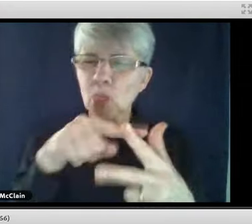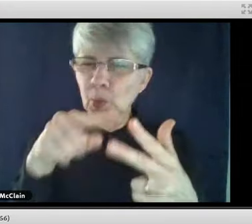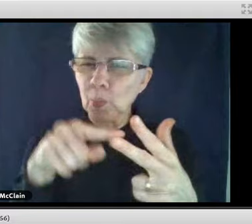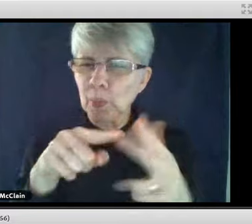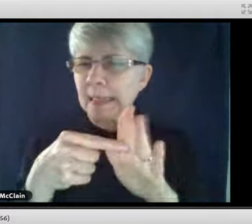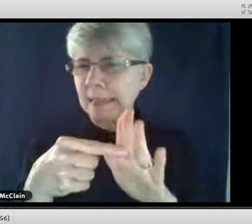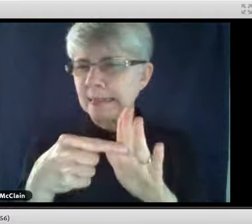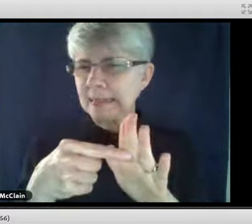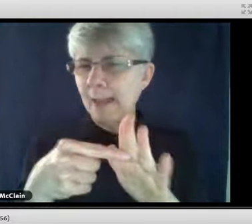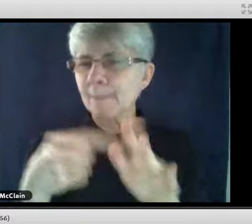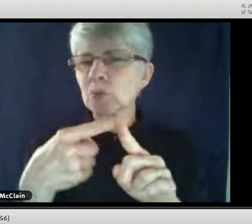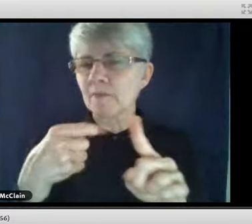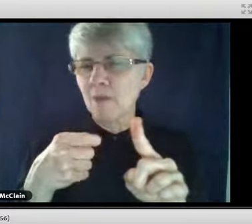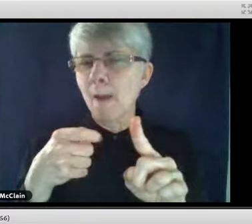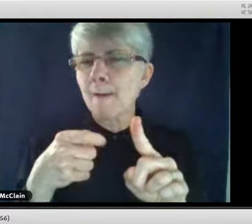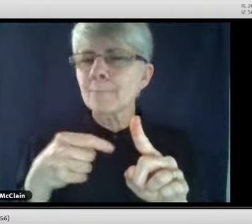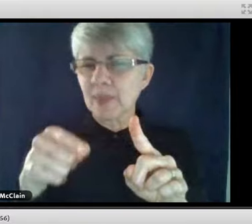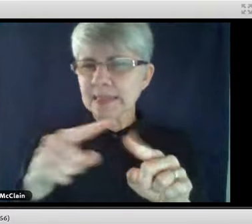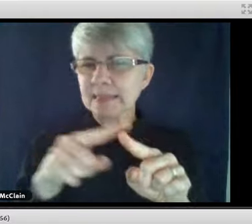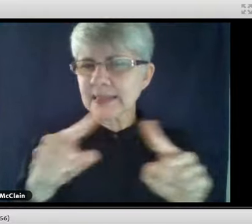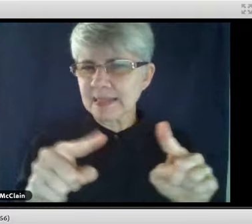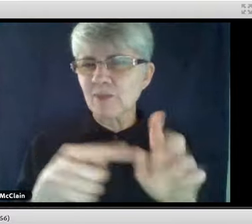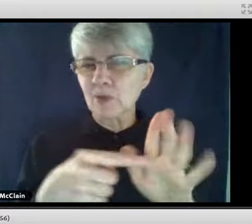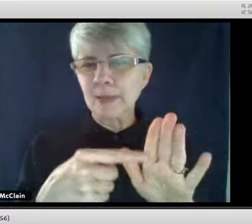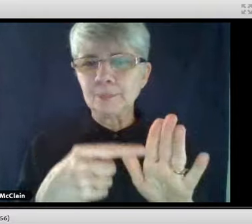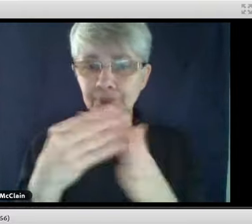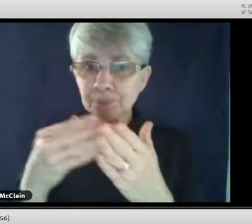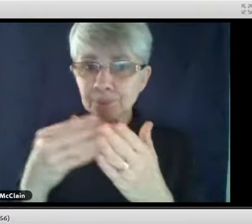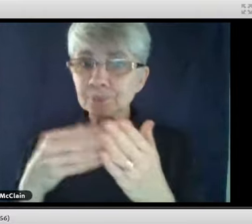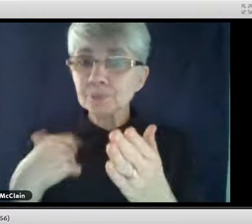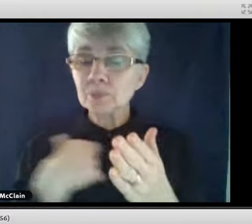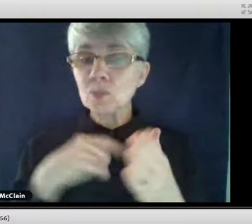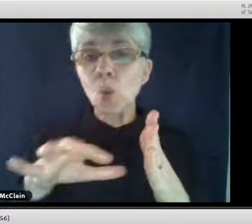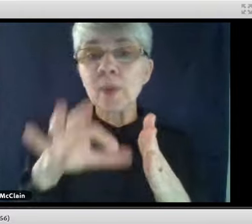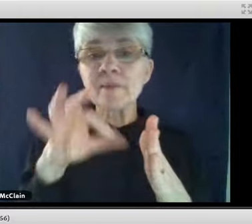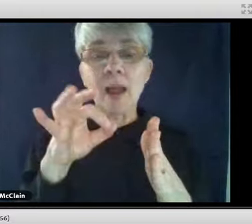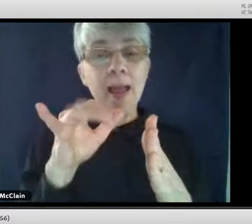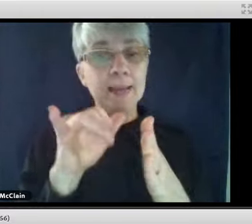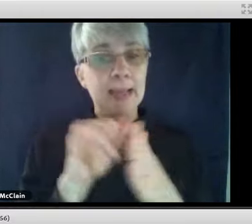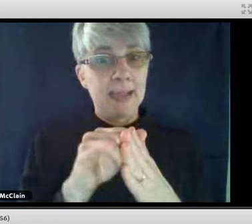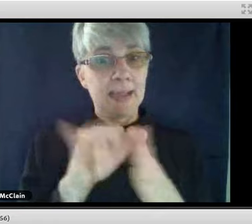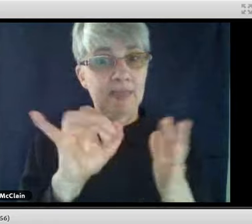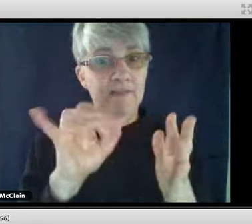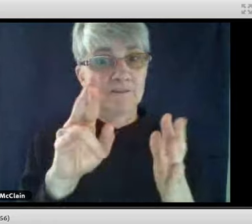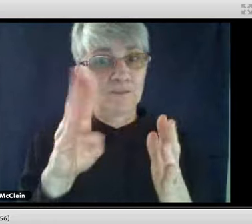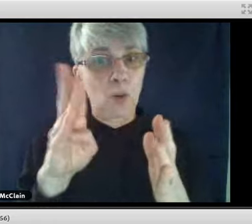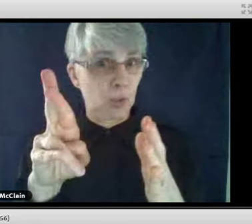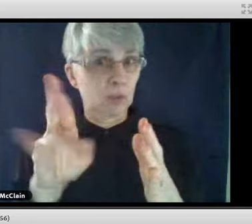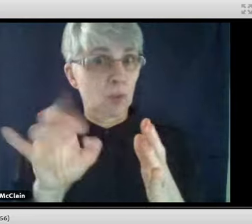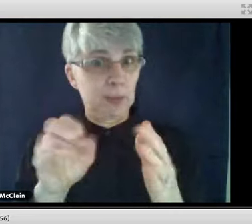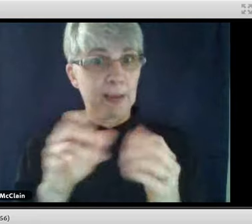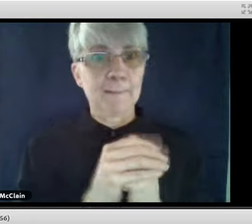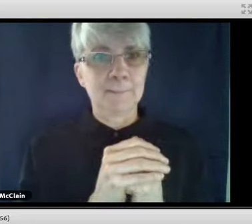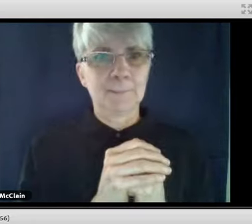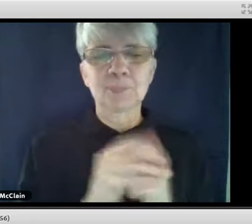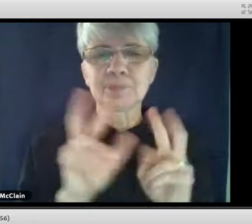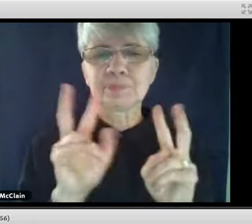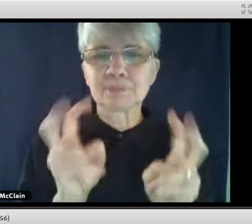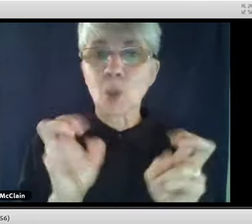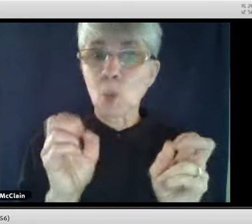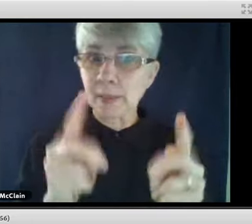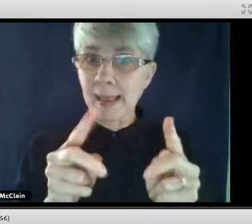right, from these different entities that we find in the Ferber verse, if you will.